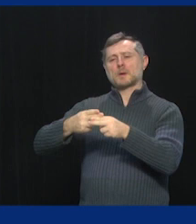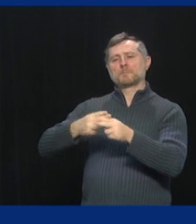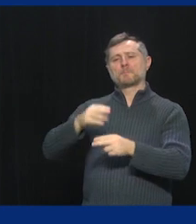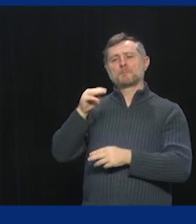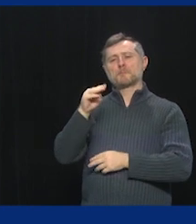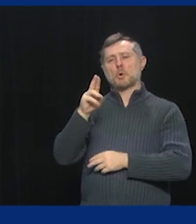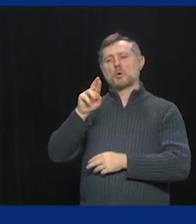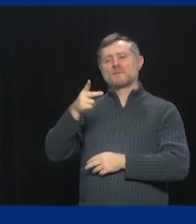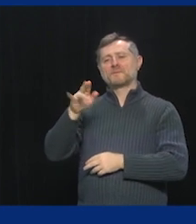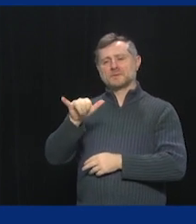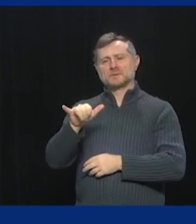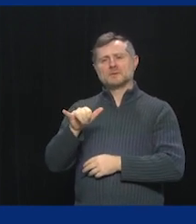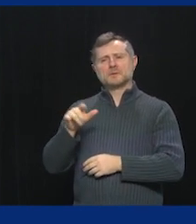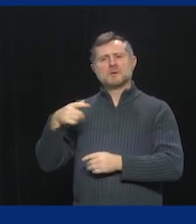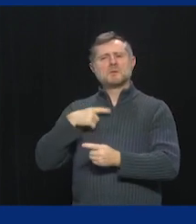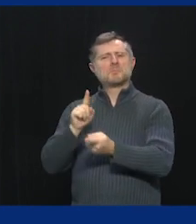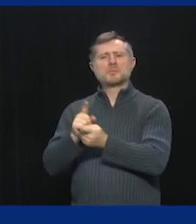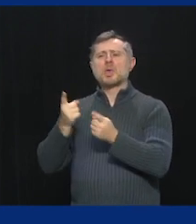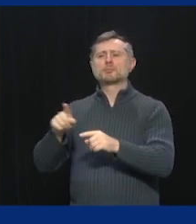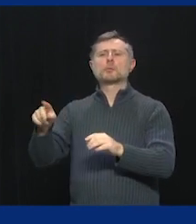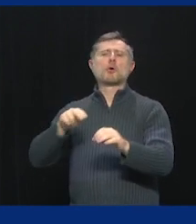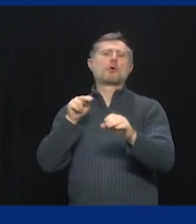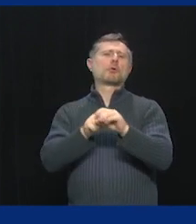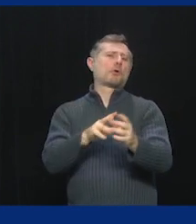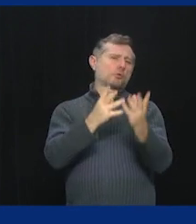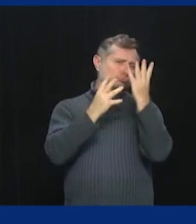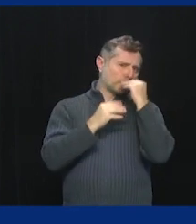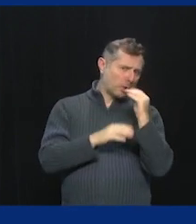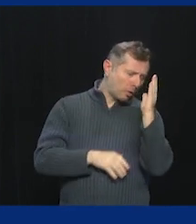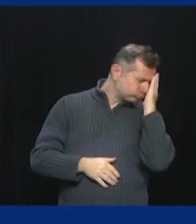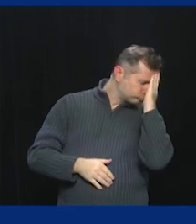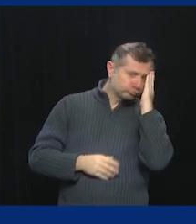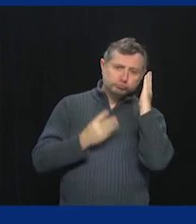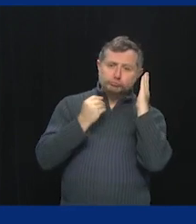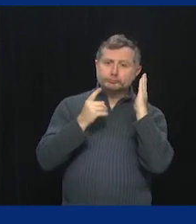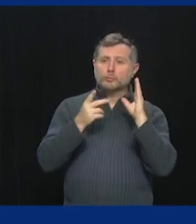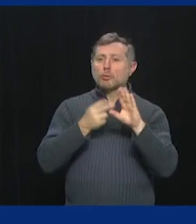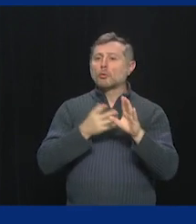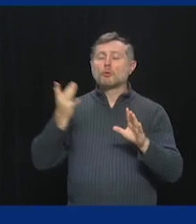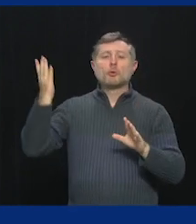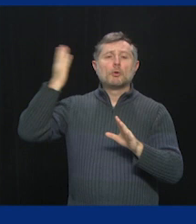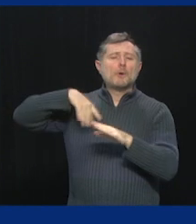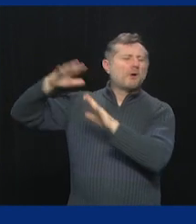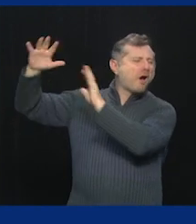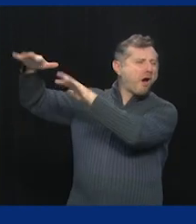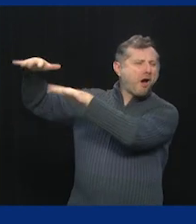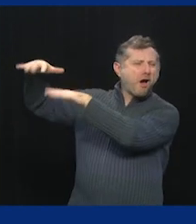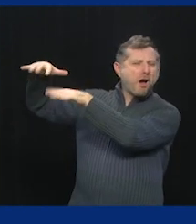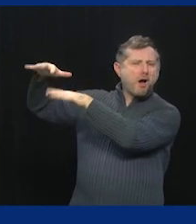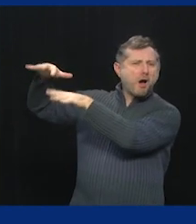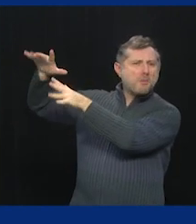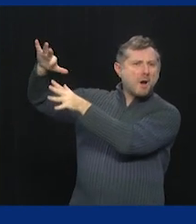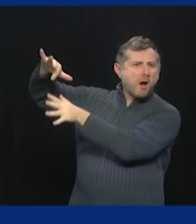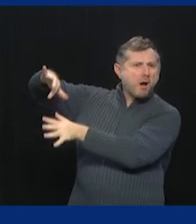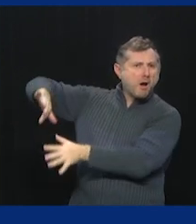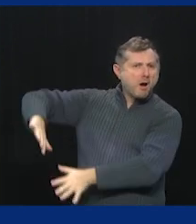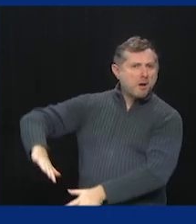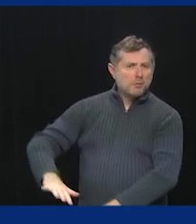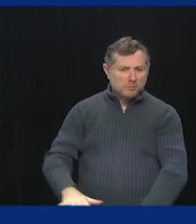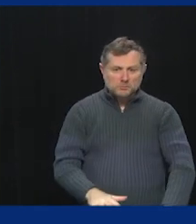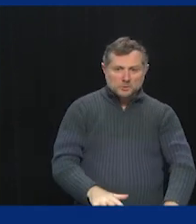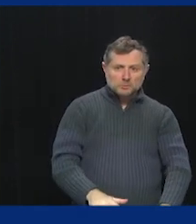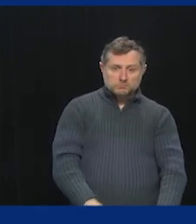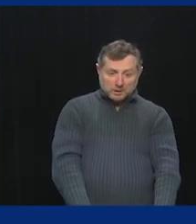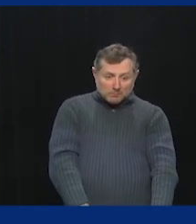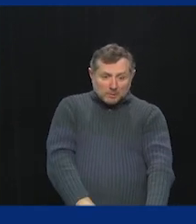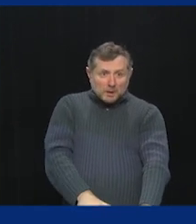asleep, down for the night. And unbeknownst to him, the waters crept in. The water was